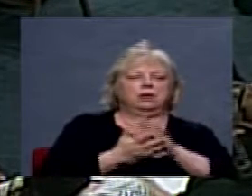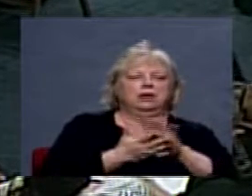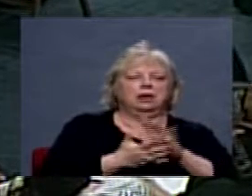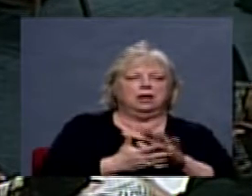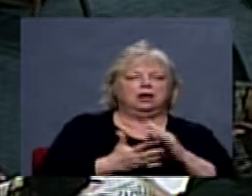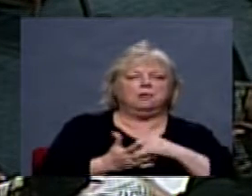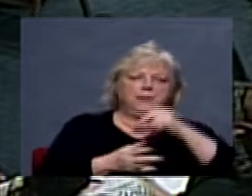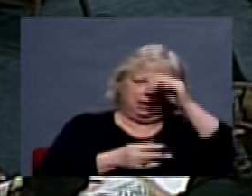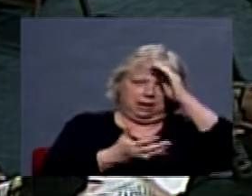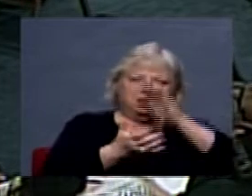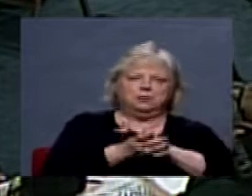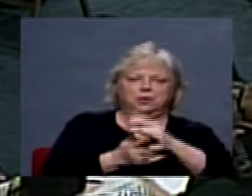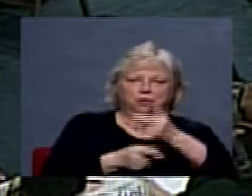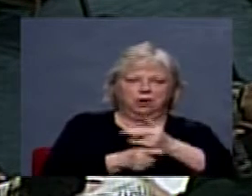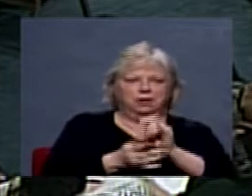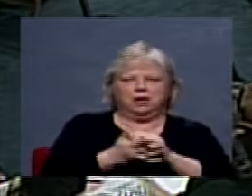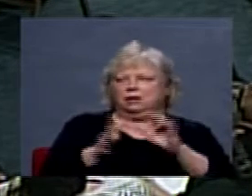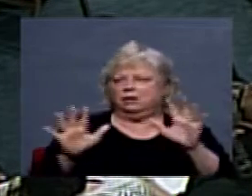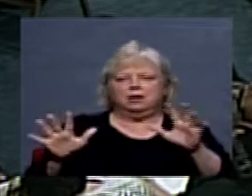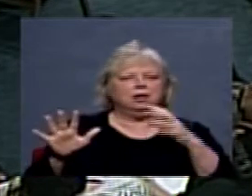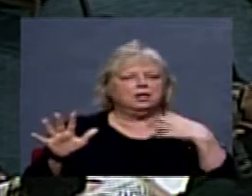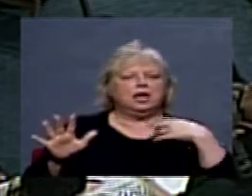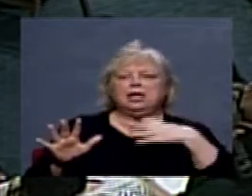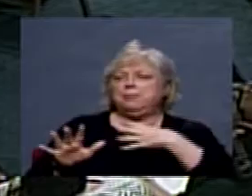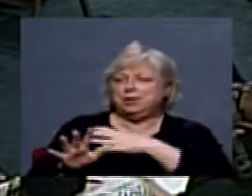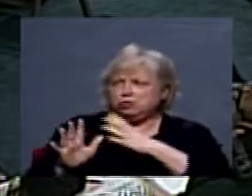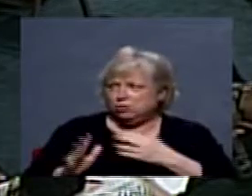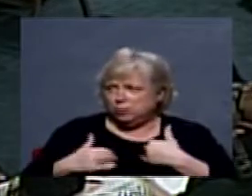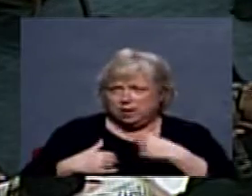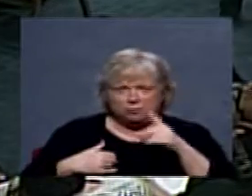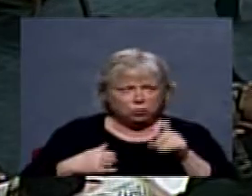husband took care of that. Commissioners, do we have questions?